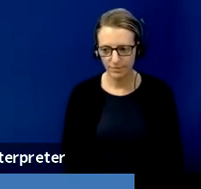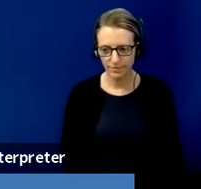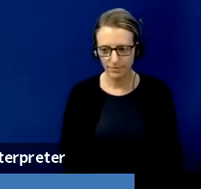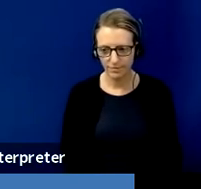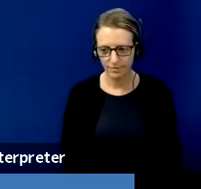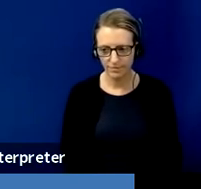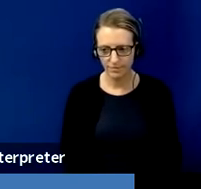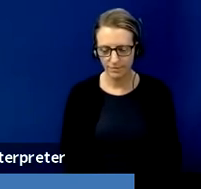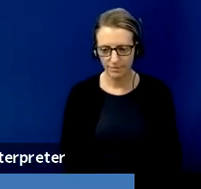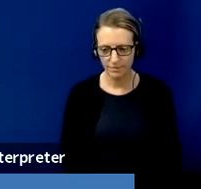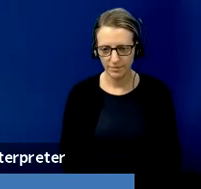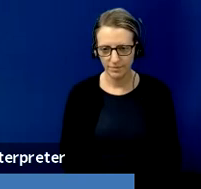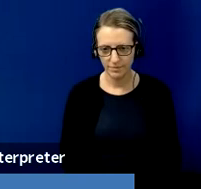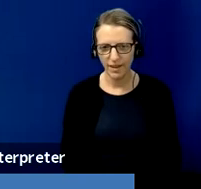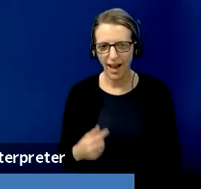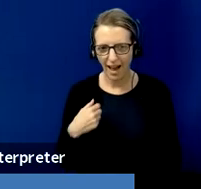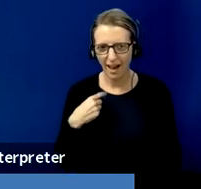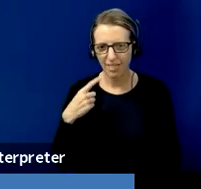I think I made it bogged down.